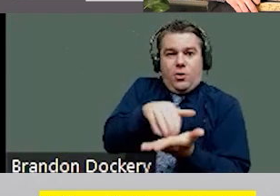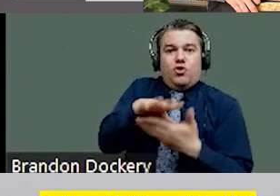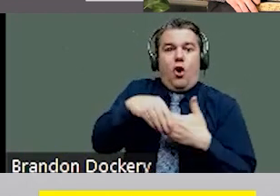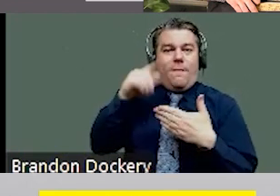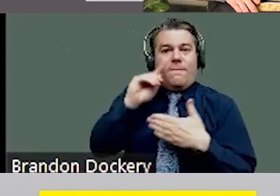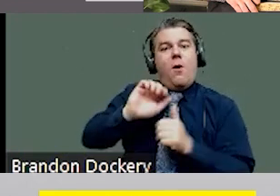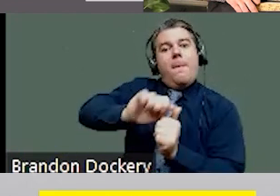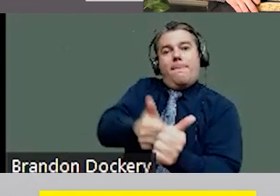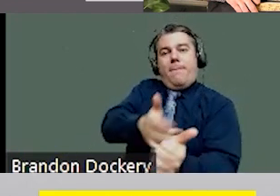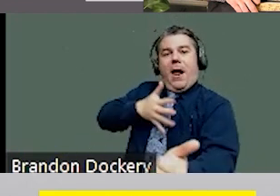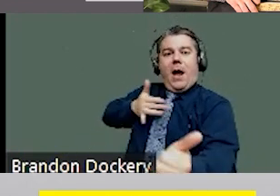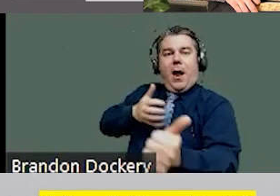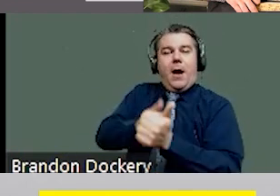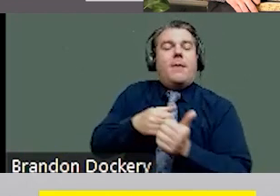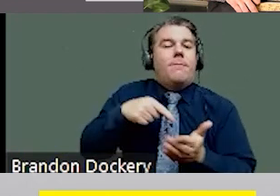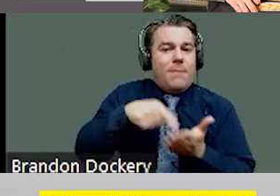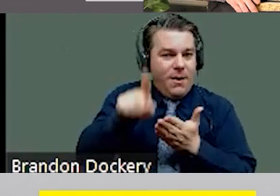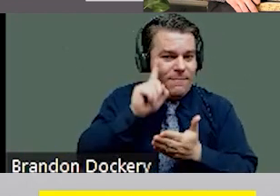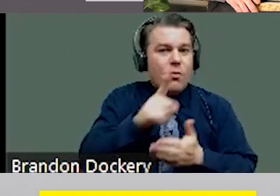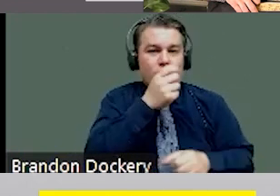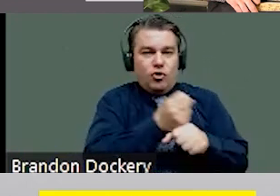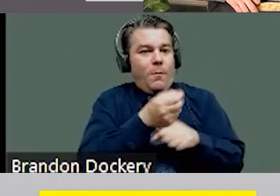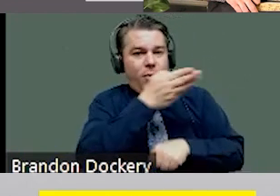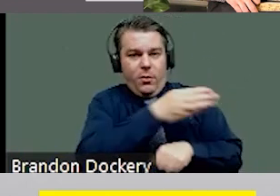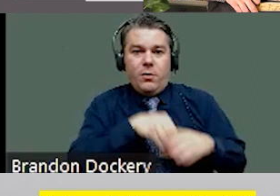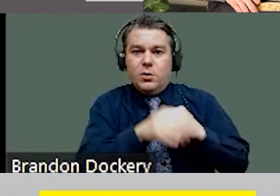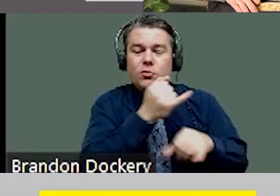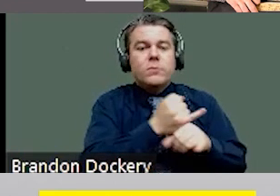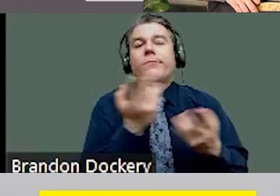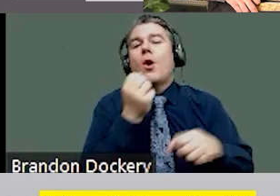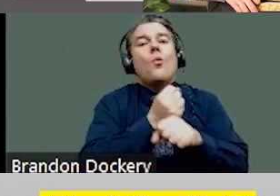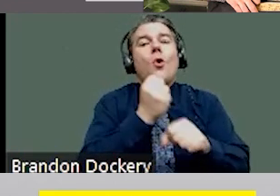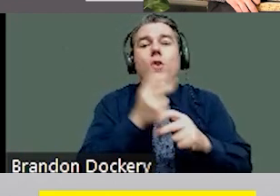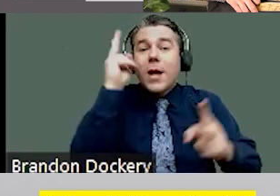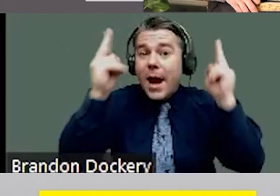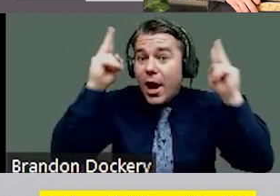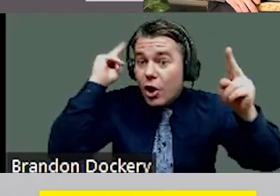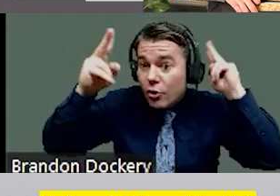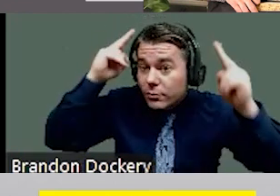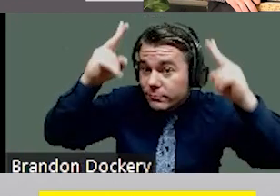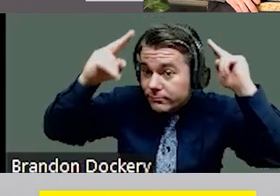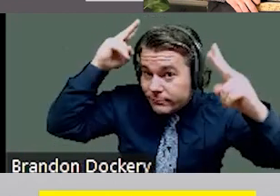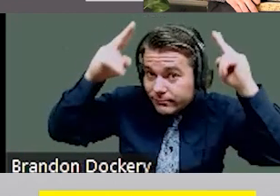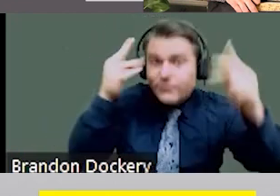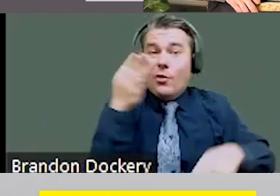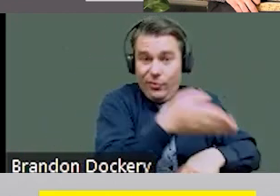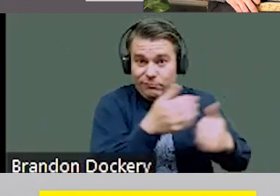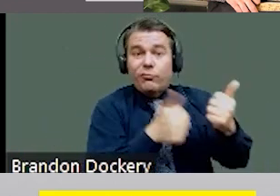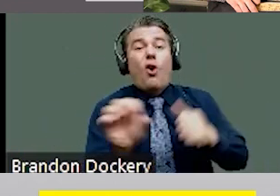back pay for jobs performed in the institution, which ranged from working in a hair salon, cutting other patients'